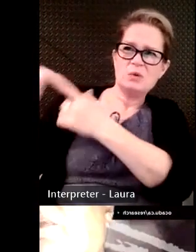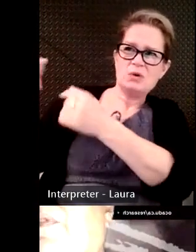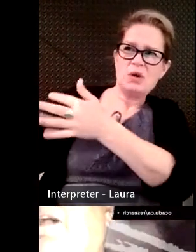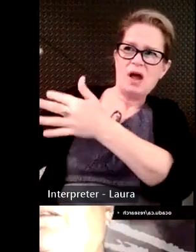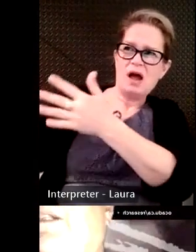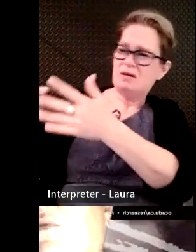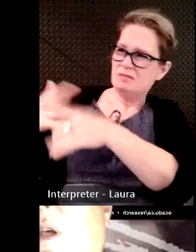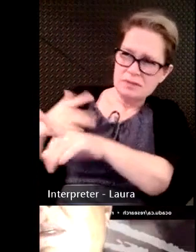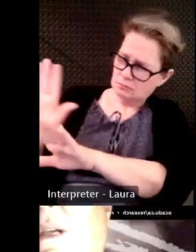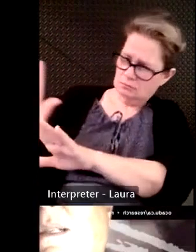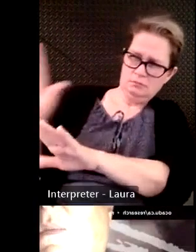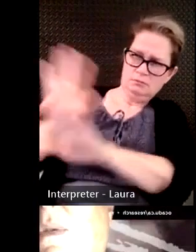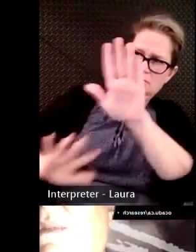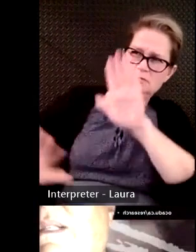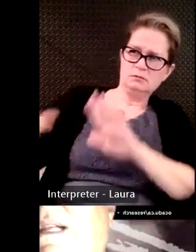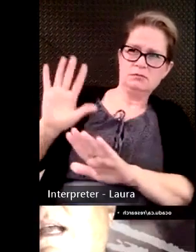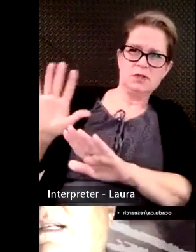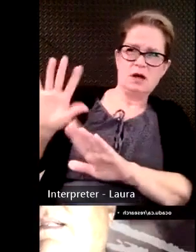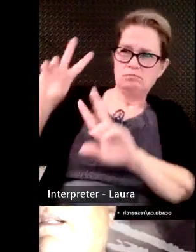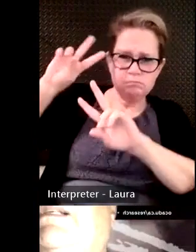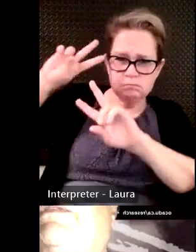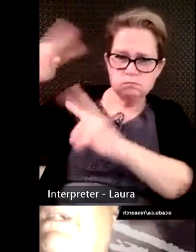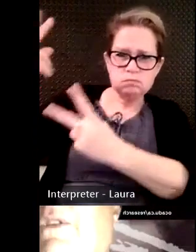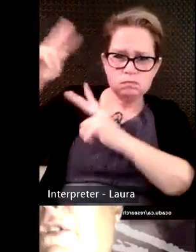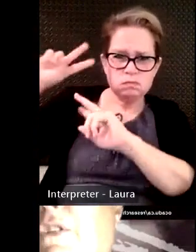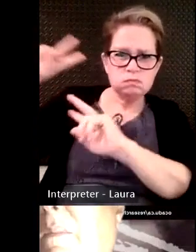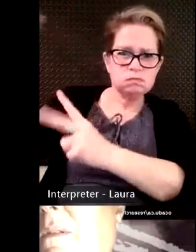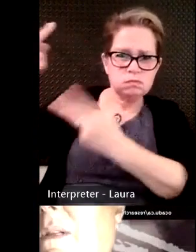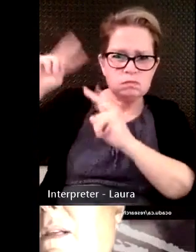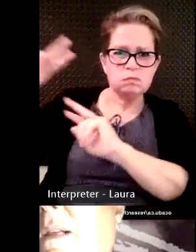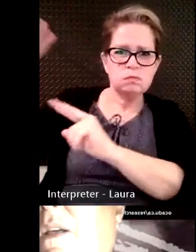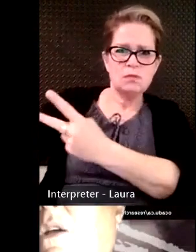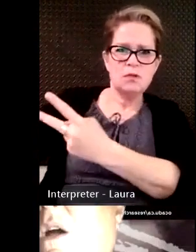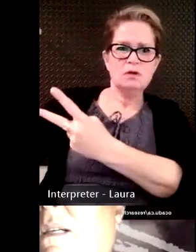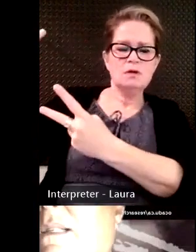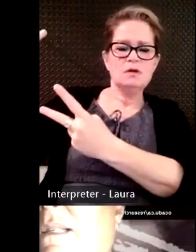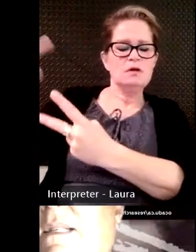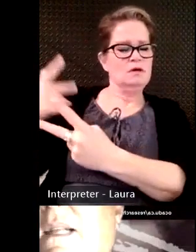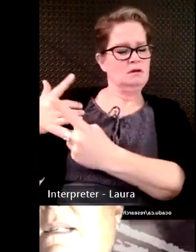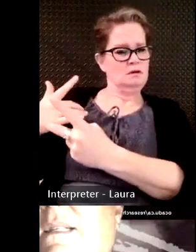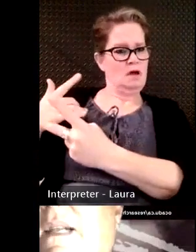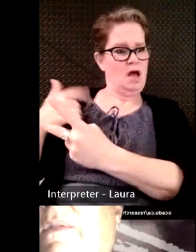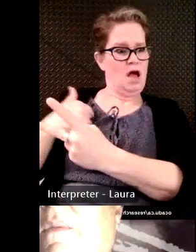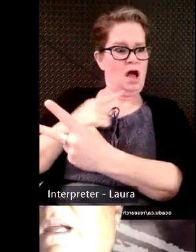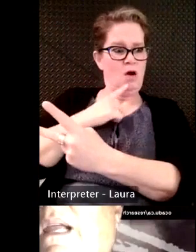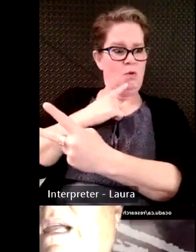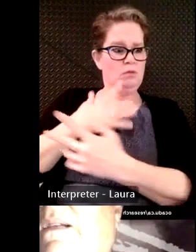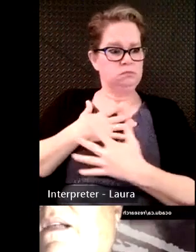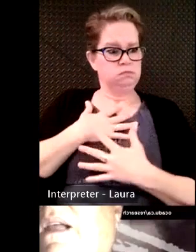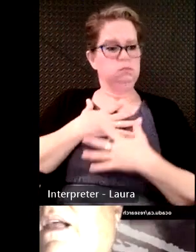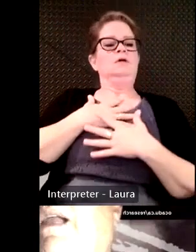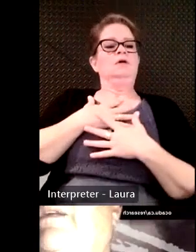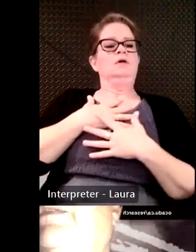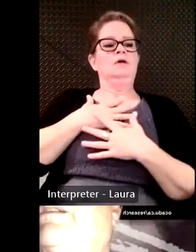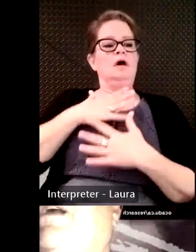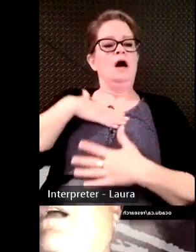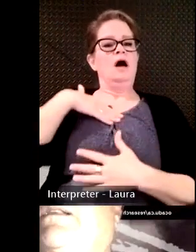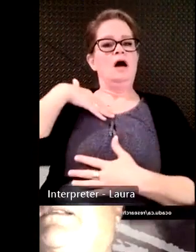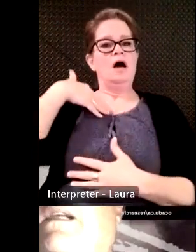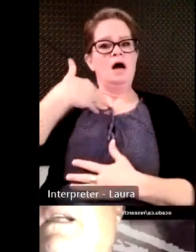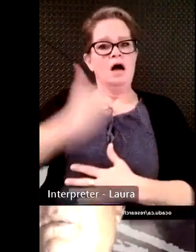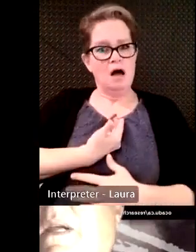I was profoundly traumatized when I was suddenly asked to lead leadership. The caucus as an entity never met again, and I